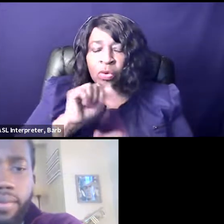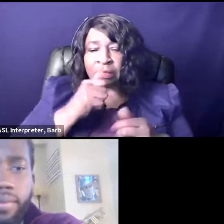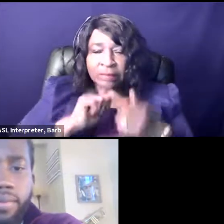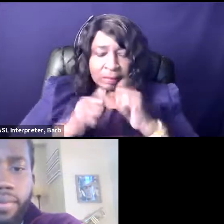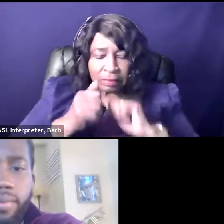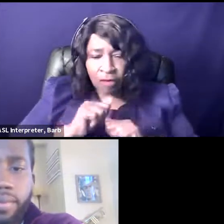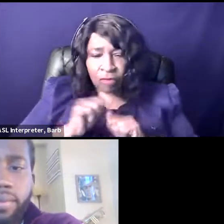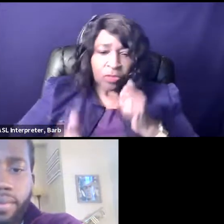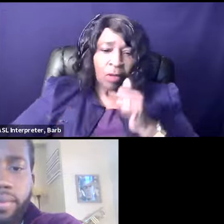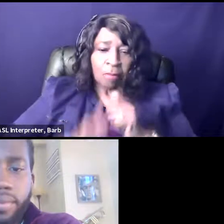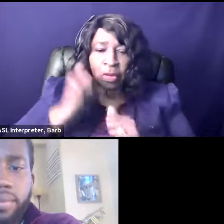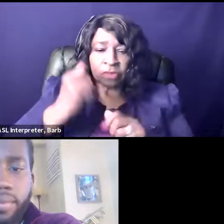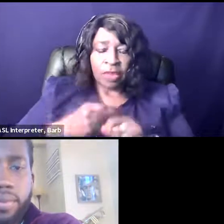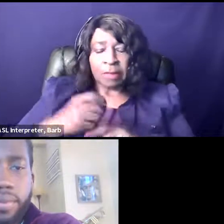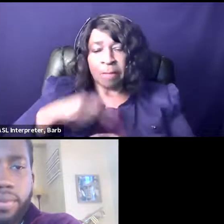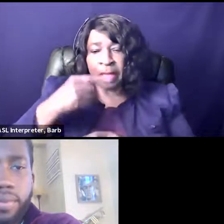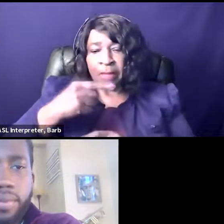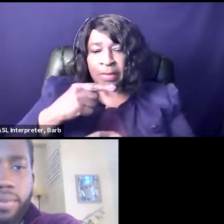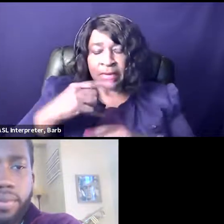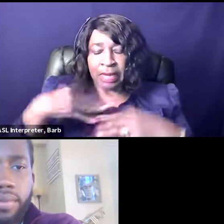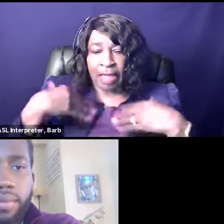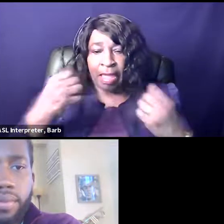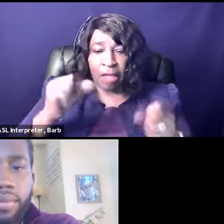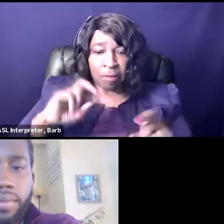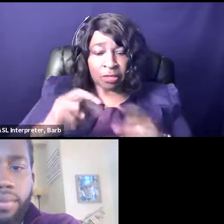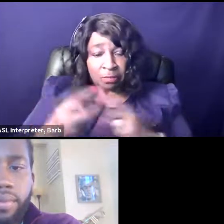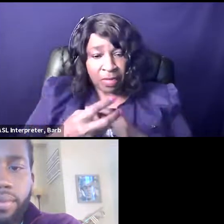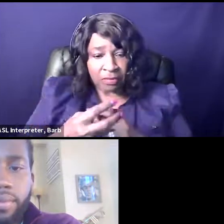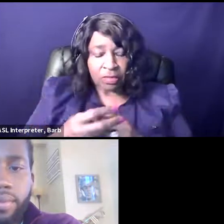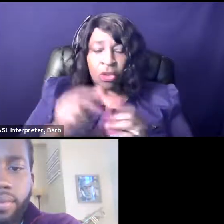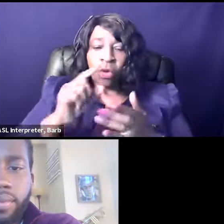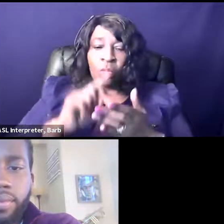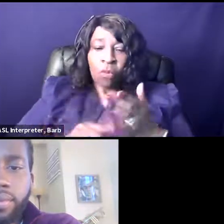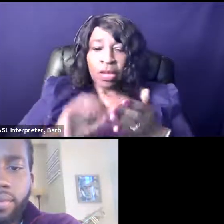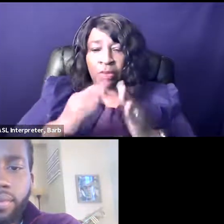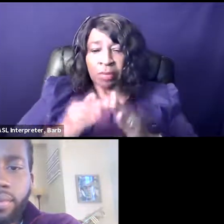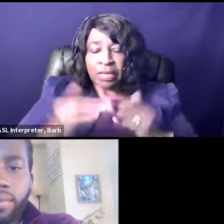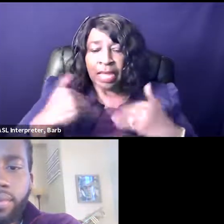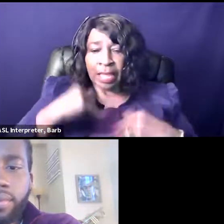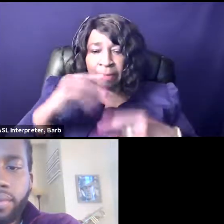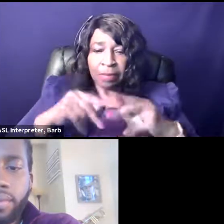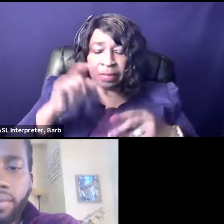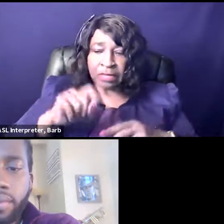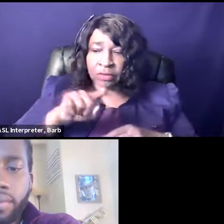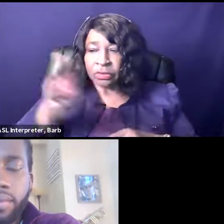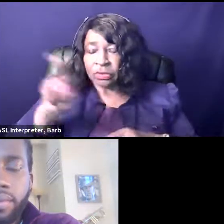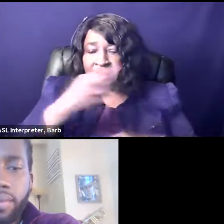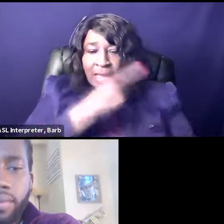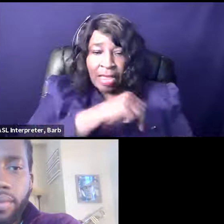the most from a public health perspective, what communities had people, that needed to be hospitalized.